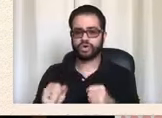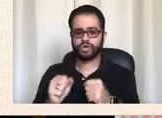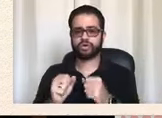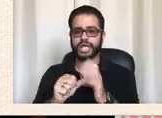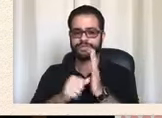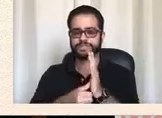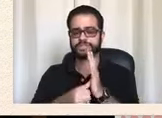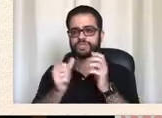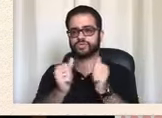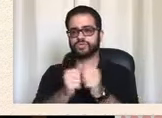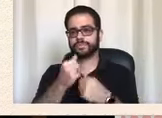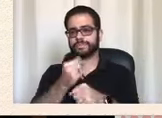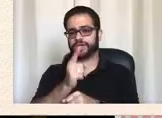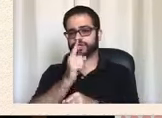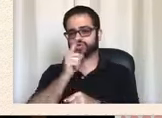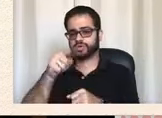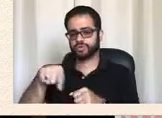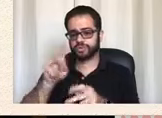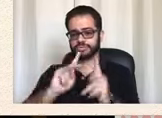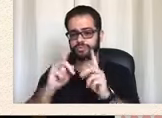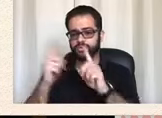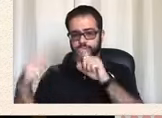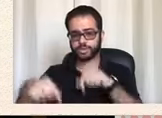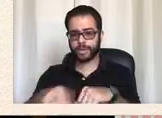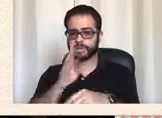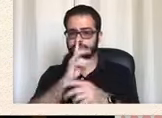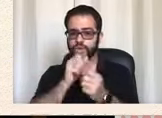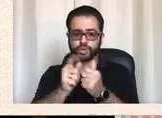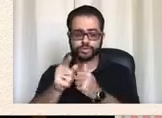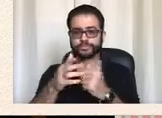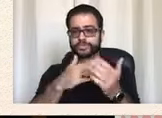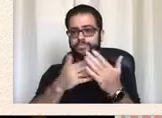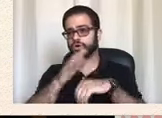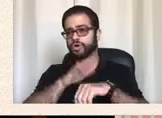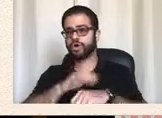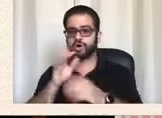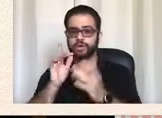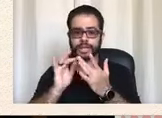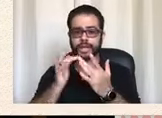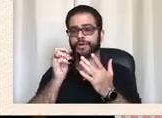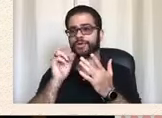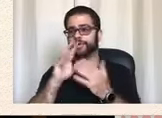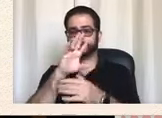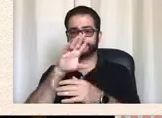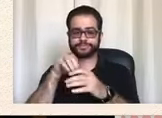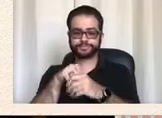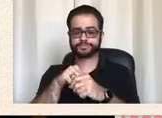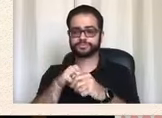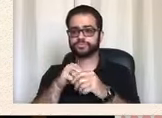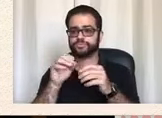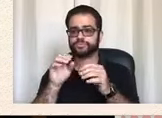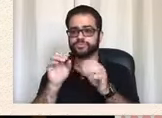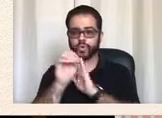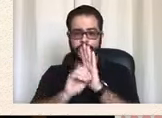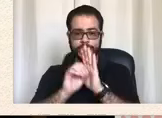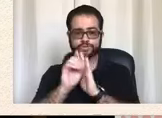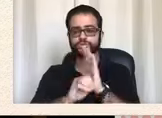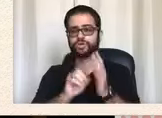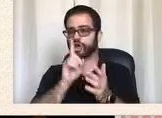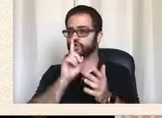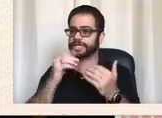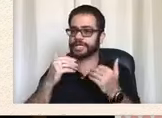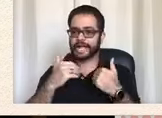that come and speak to you, whether it's online or when we're in Orlando, that they really have a good grasp on the